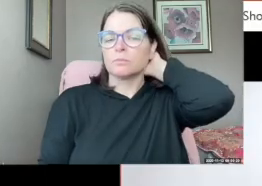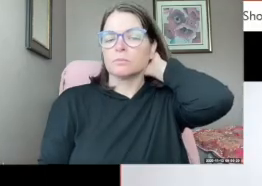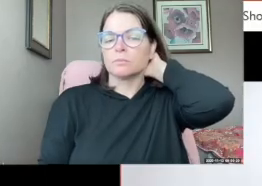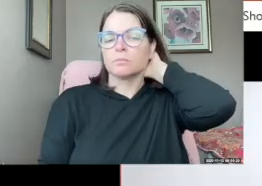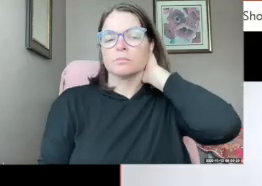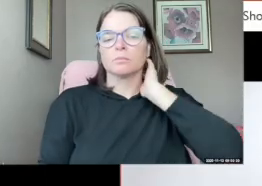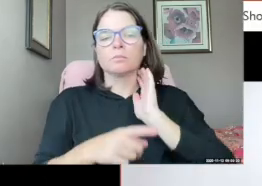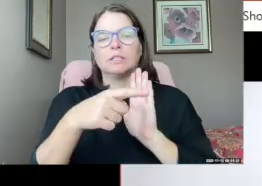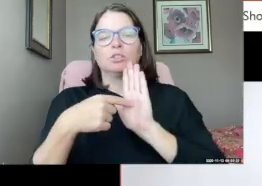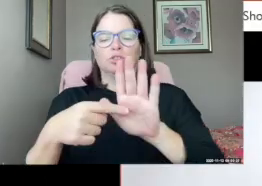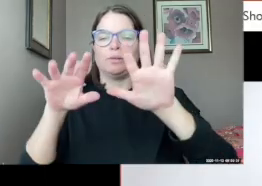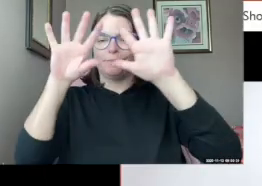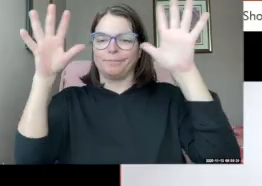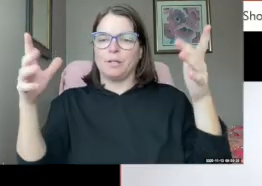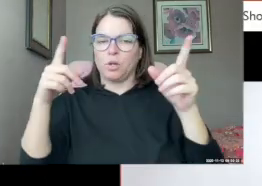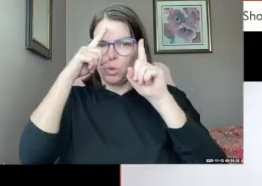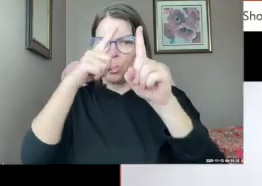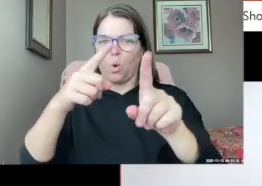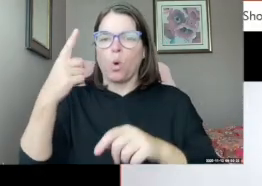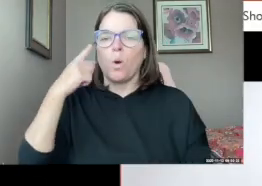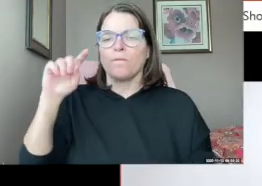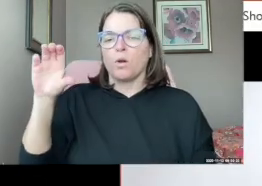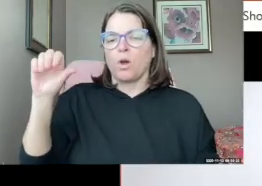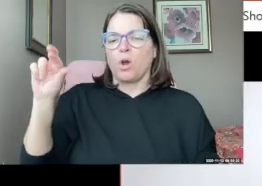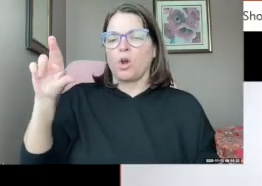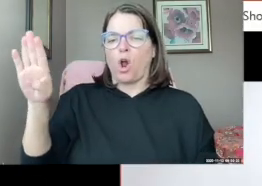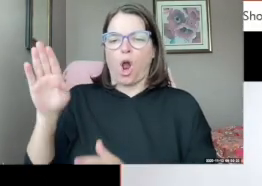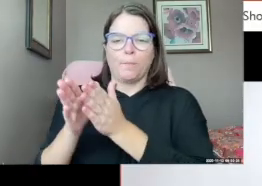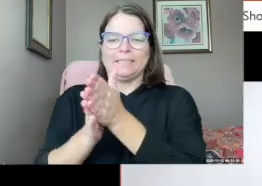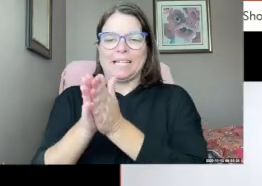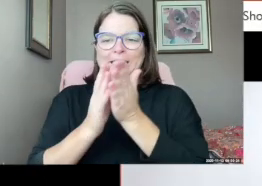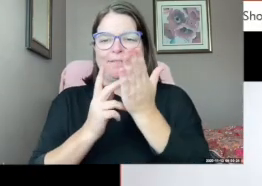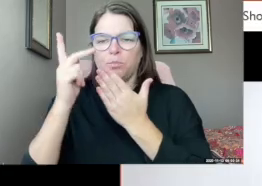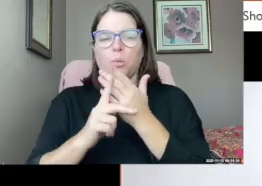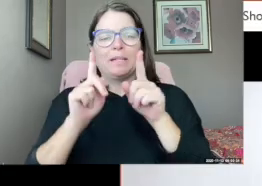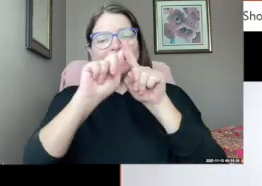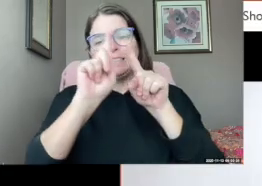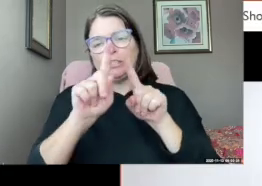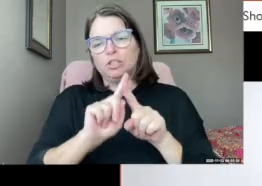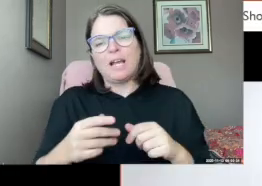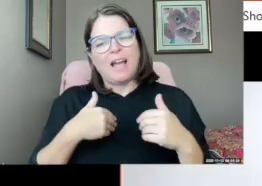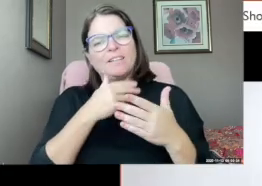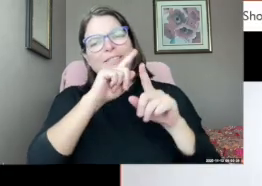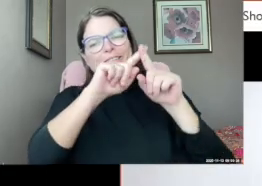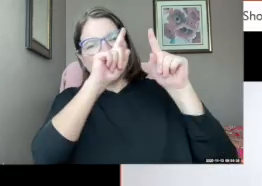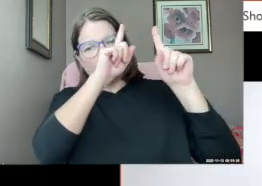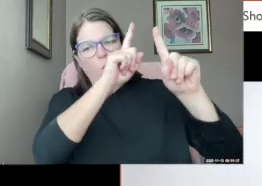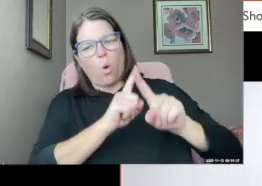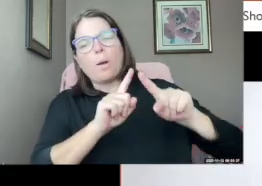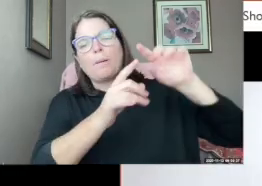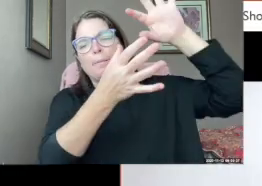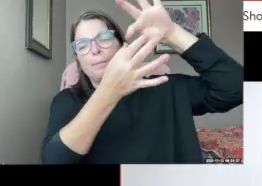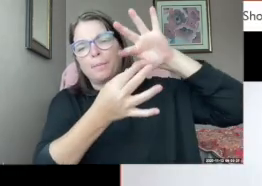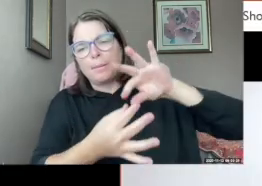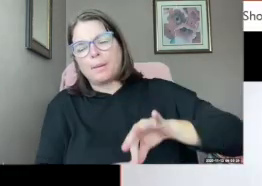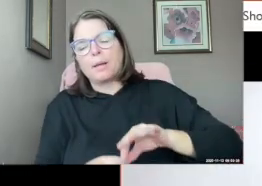This slide shows the overarching goals of CARB incentives. Each program has different but related goals, which are driven